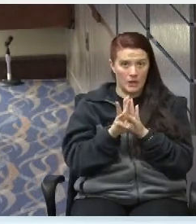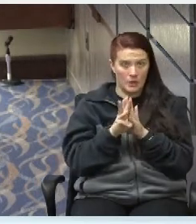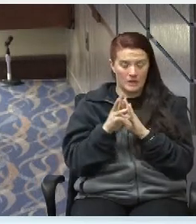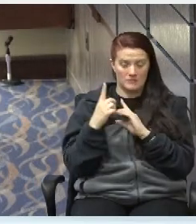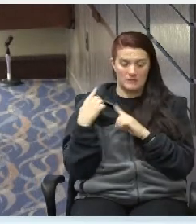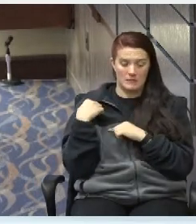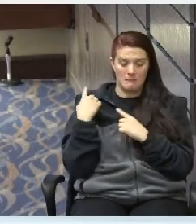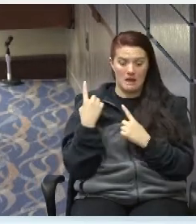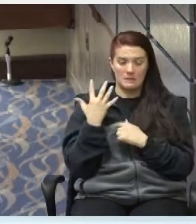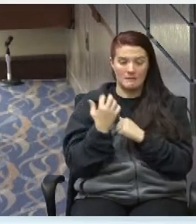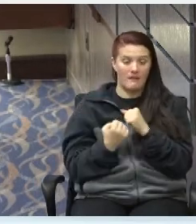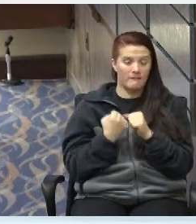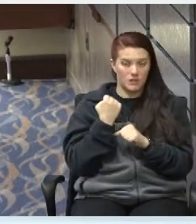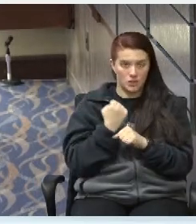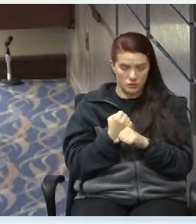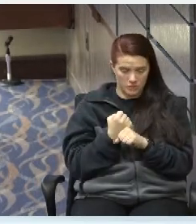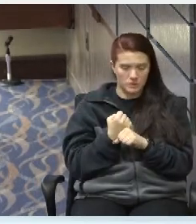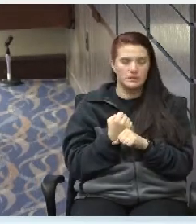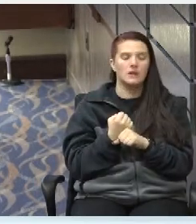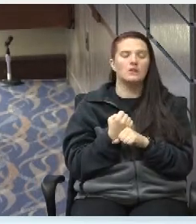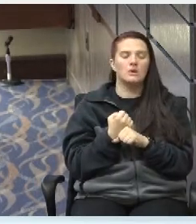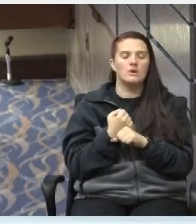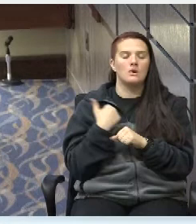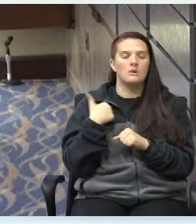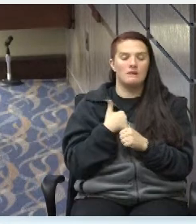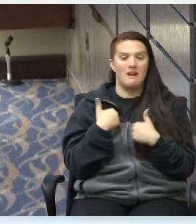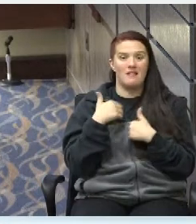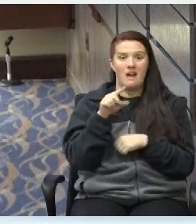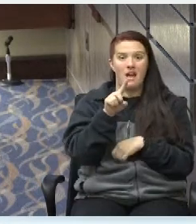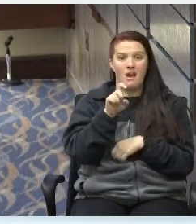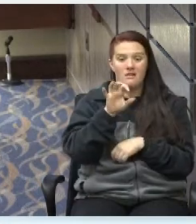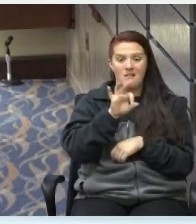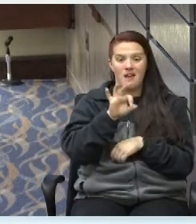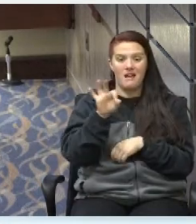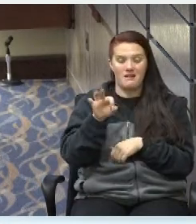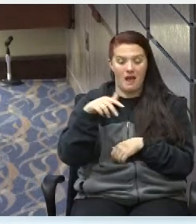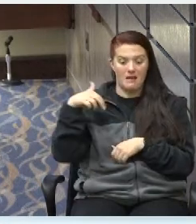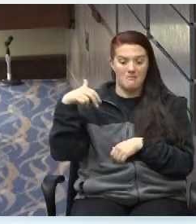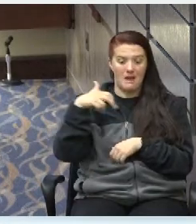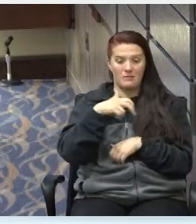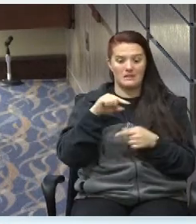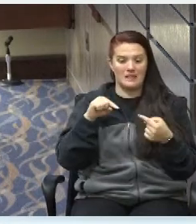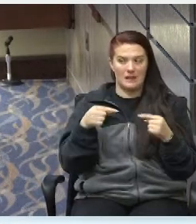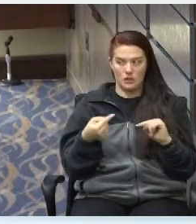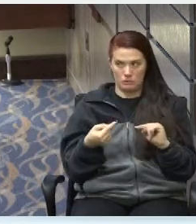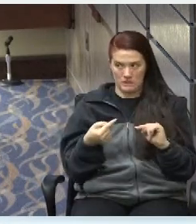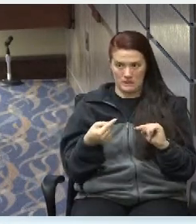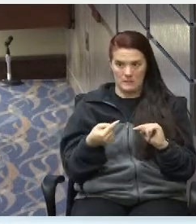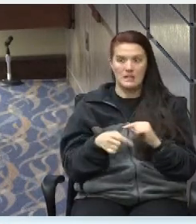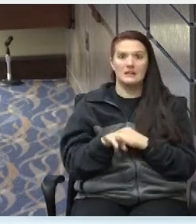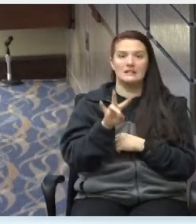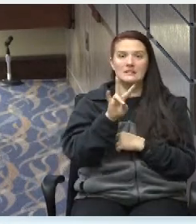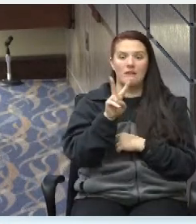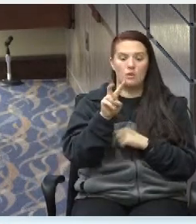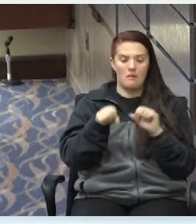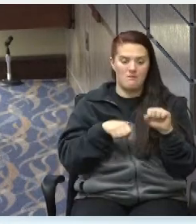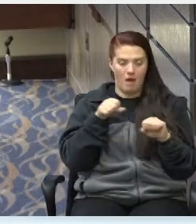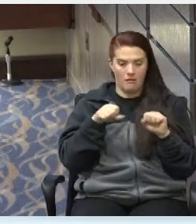past 5 years, we've had 199 pedestrian injuries, 72